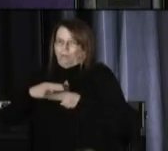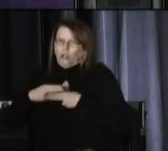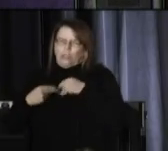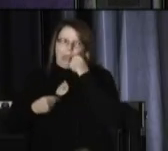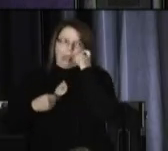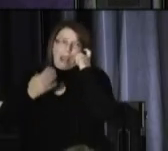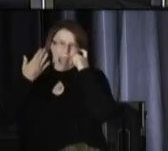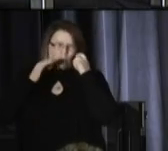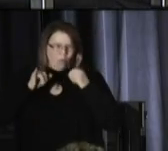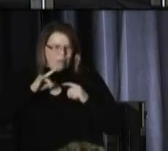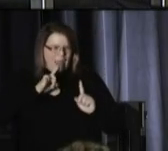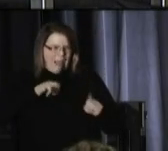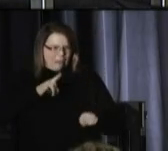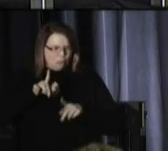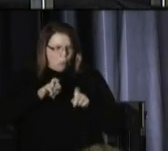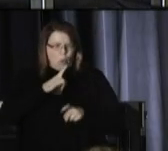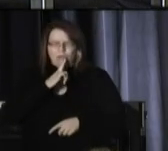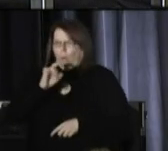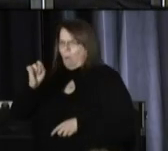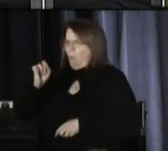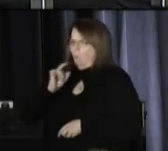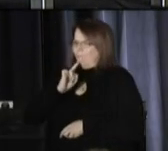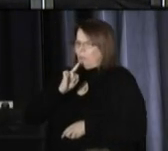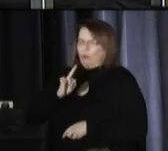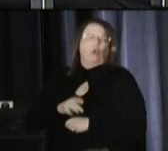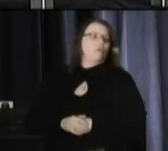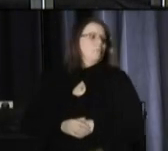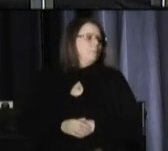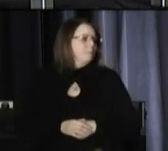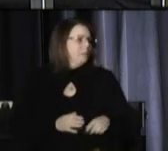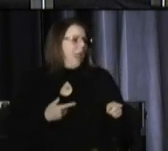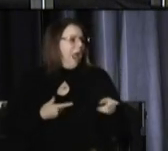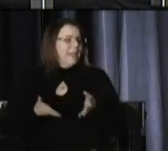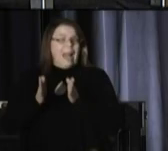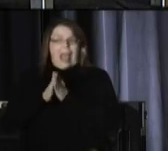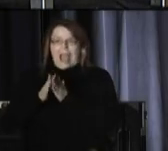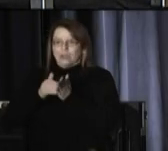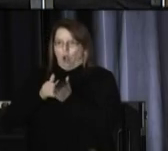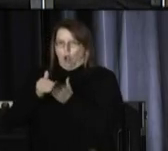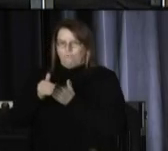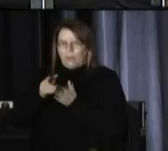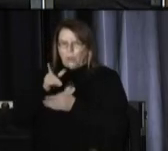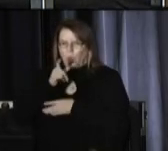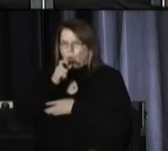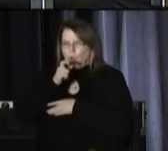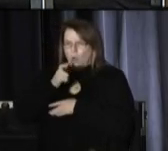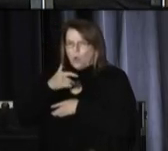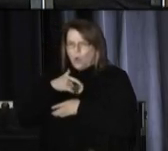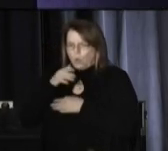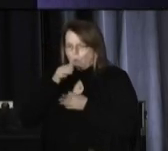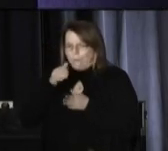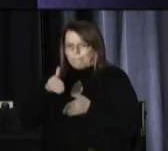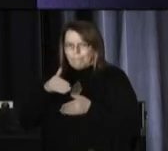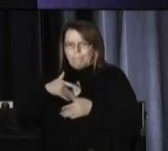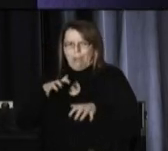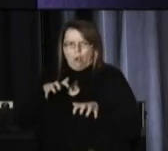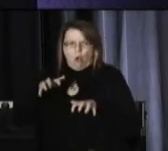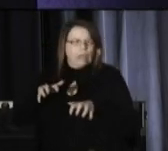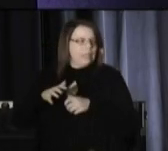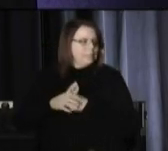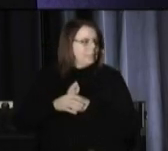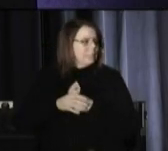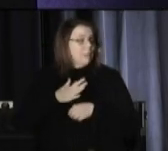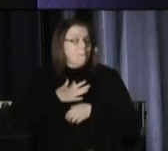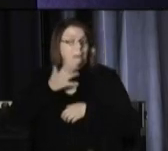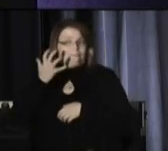that's what came to mind. Yeah, absolutely. Well, I get asked often, like, who I imagine my audience is, and for the YA, my